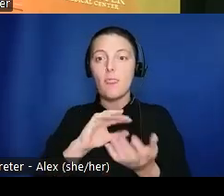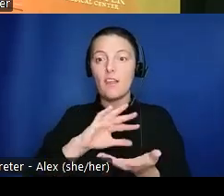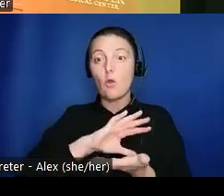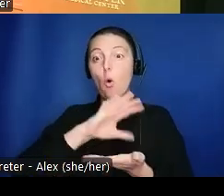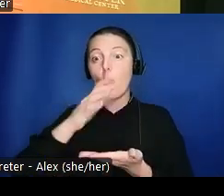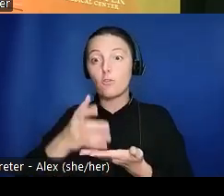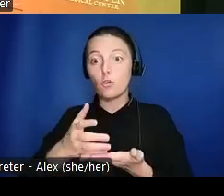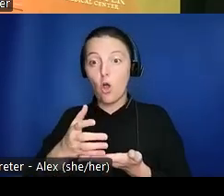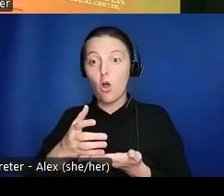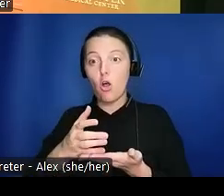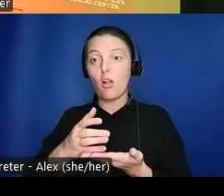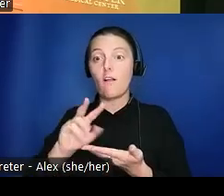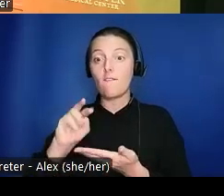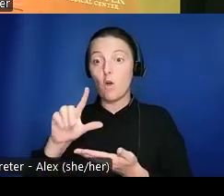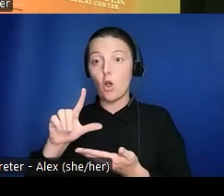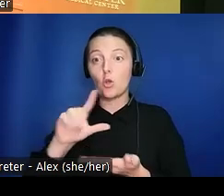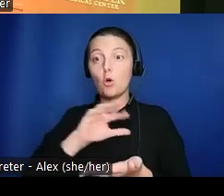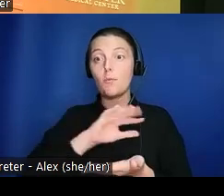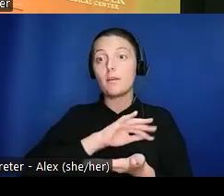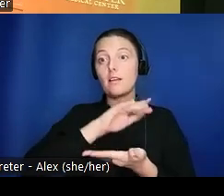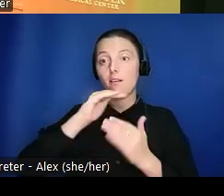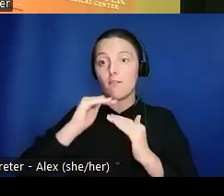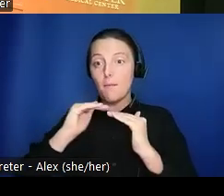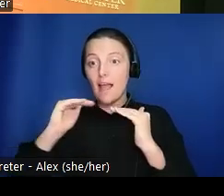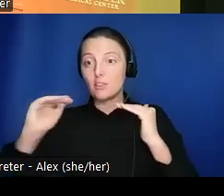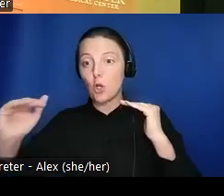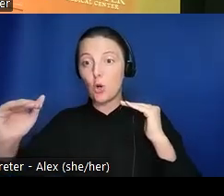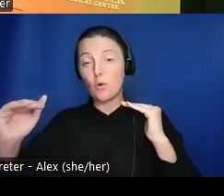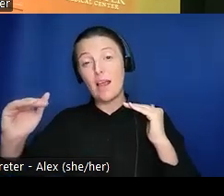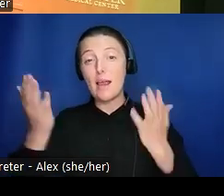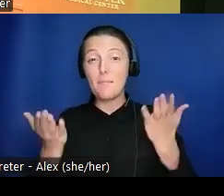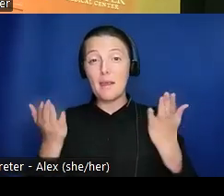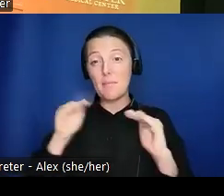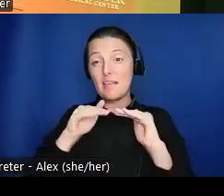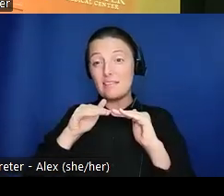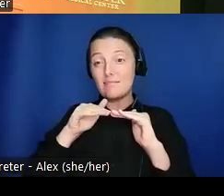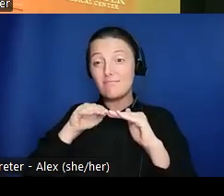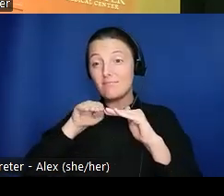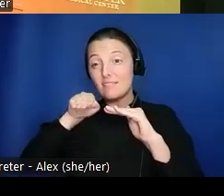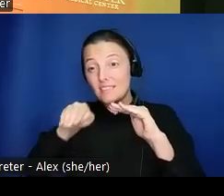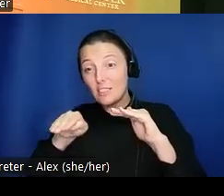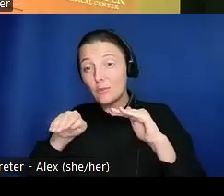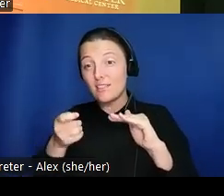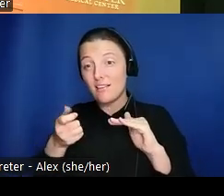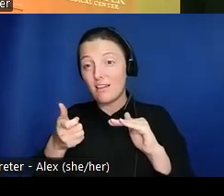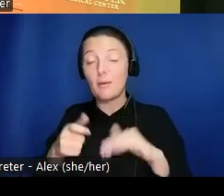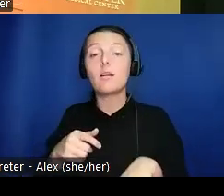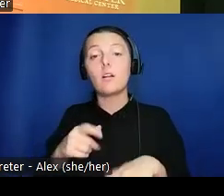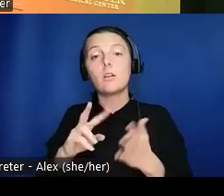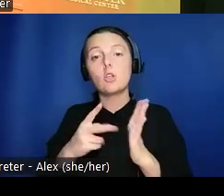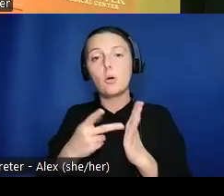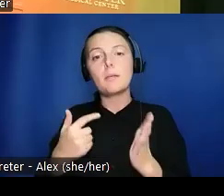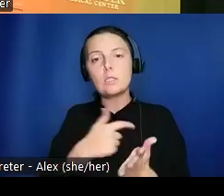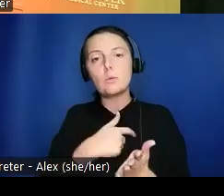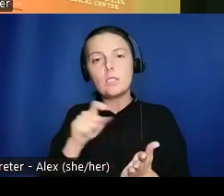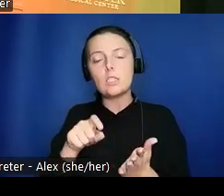perhaps somewhat decreasing. And we're going to need to do a little bit more deep dive into these numbers. But